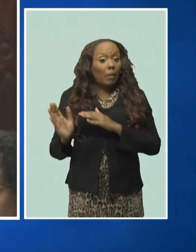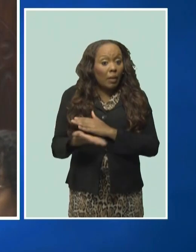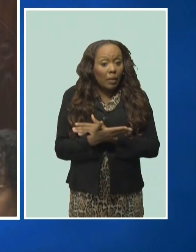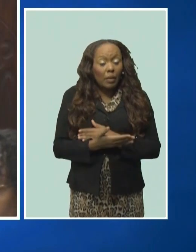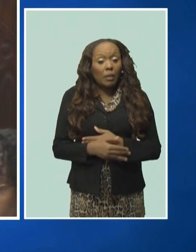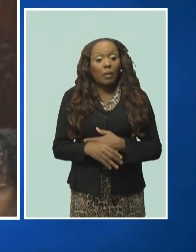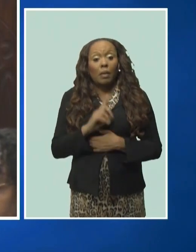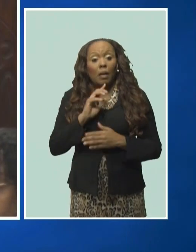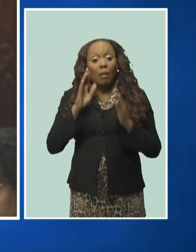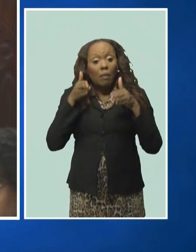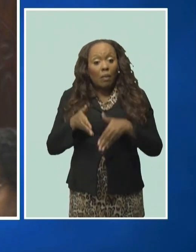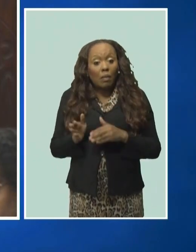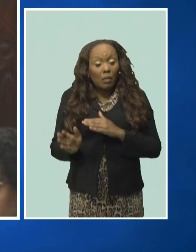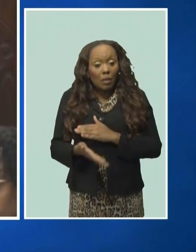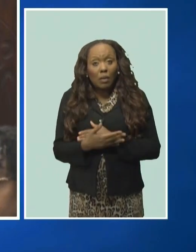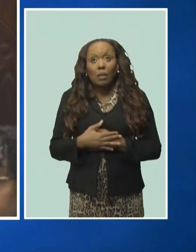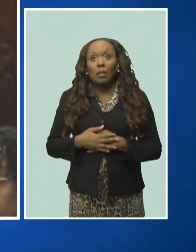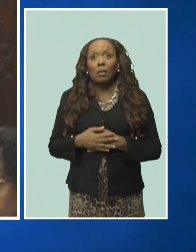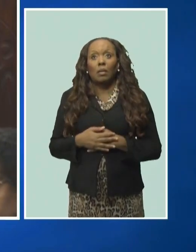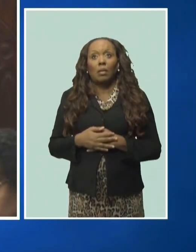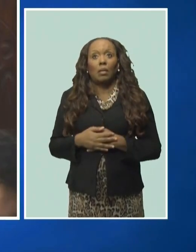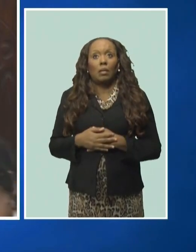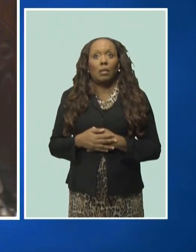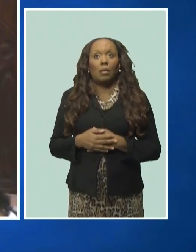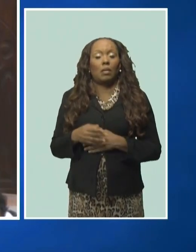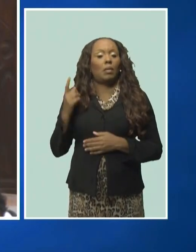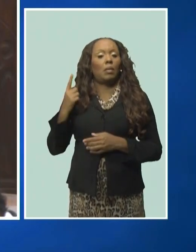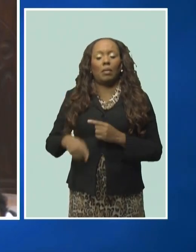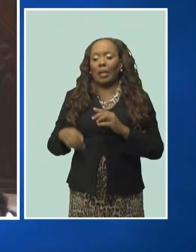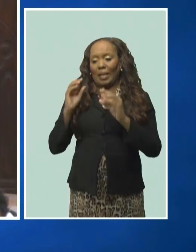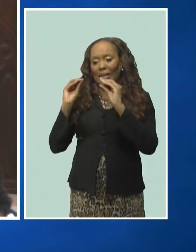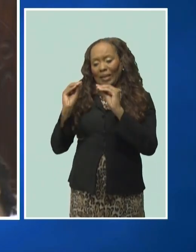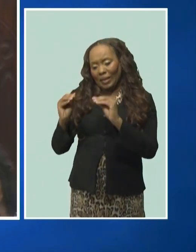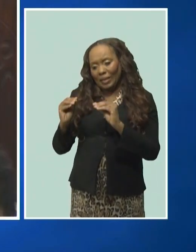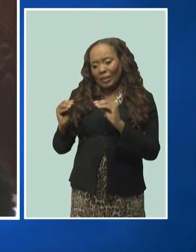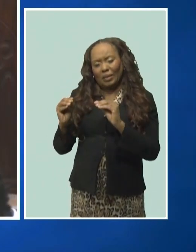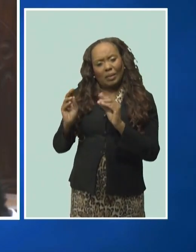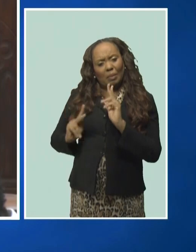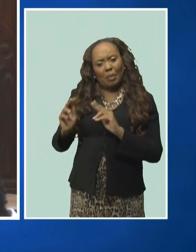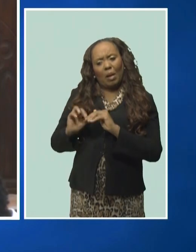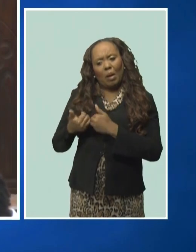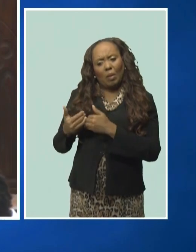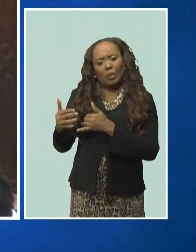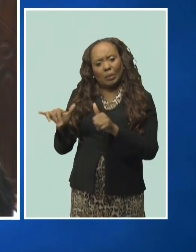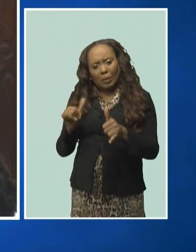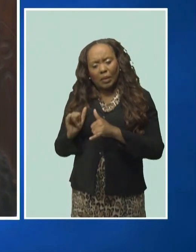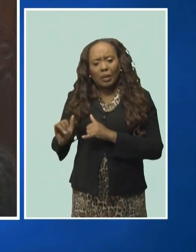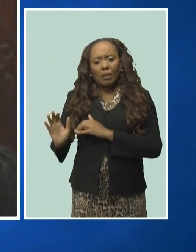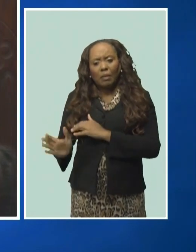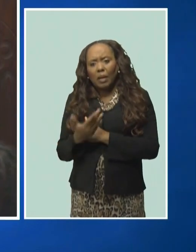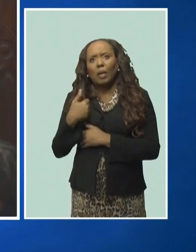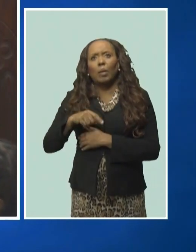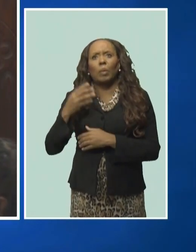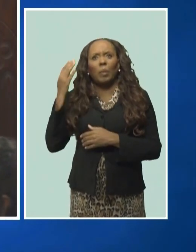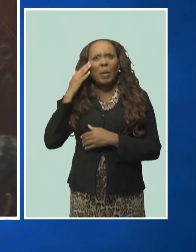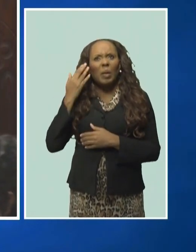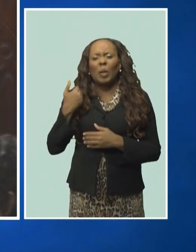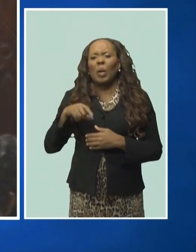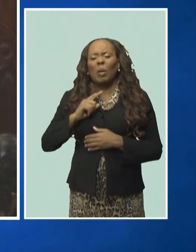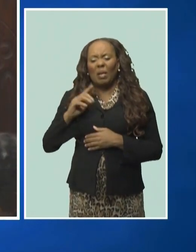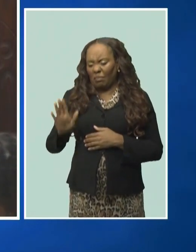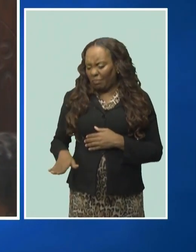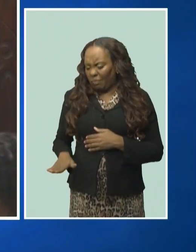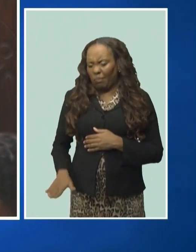said, nobody can teach a Bajan how to play cricket or where to play cricket now. We played it in the passage at home. We opened the gate and played it in the